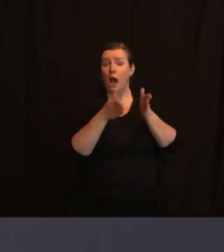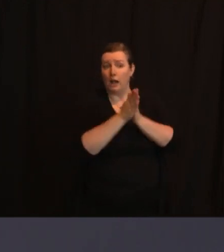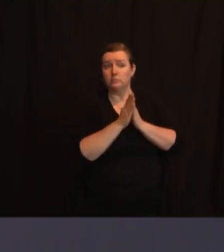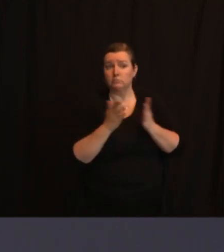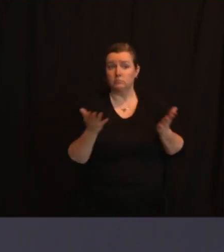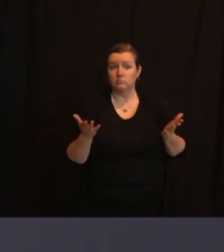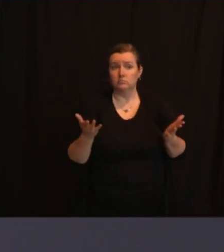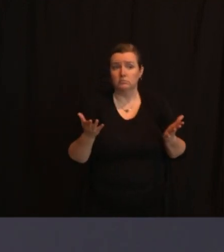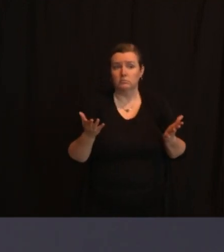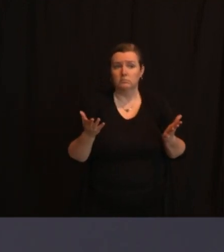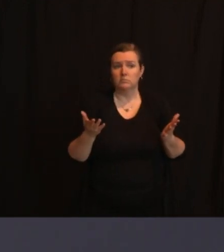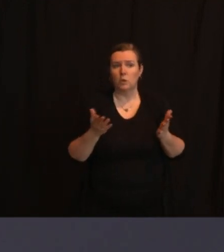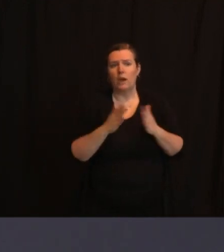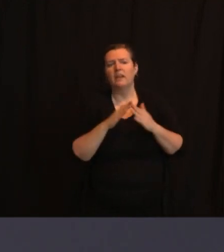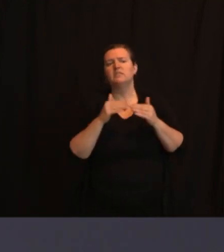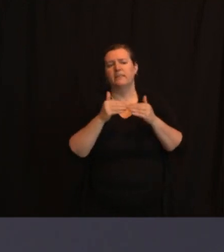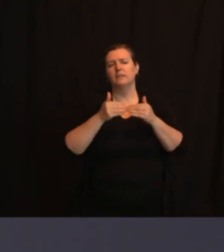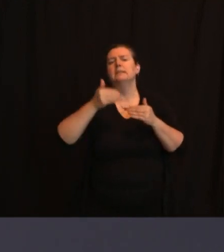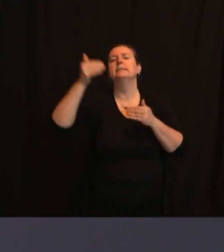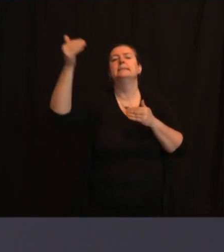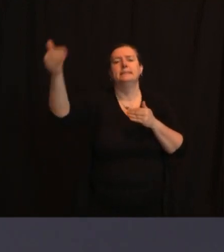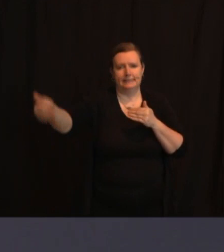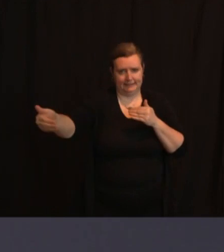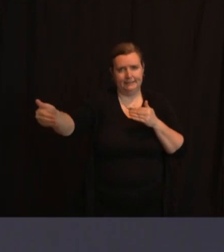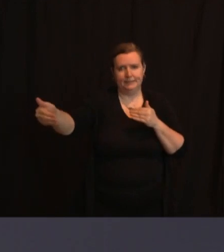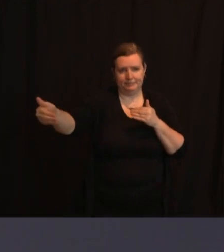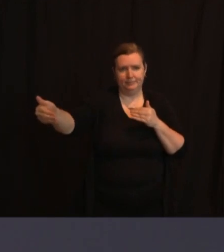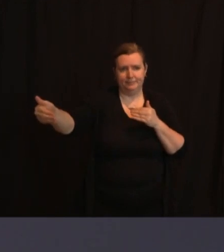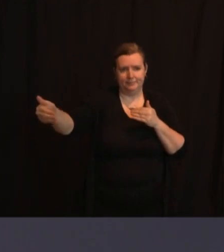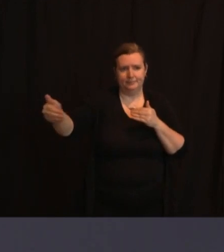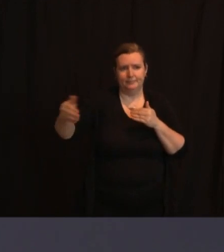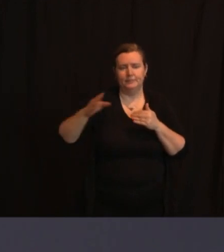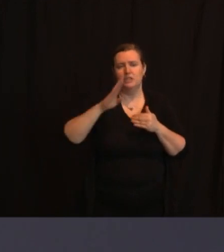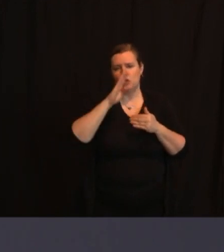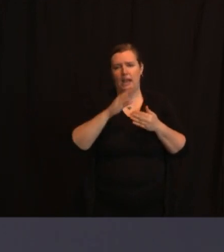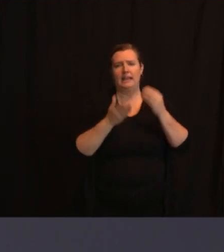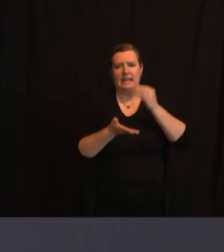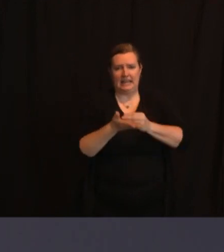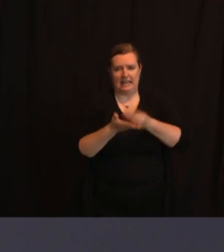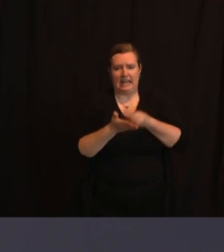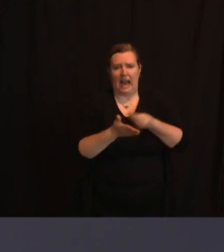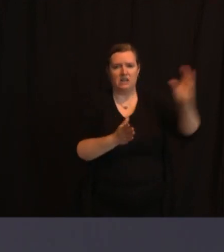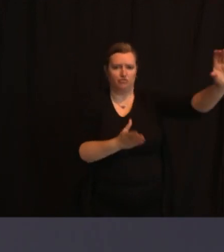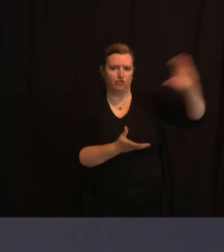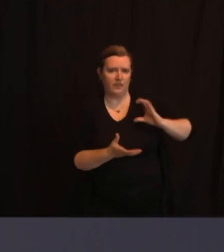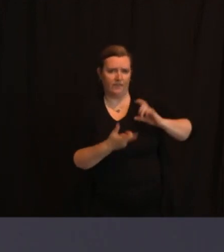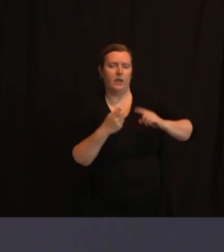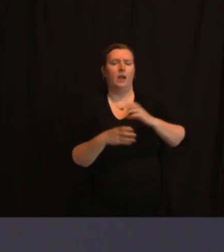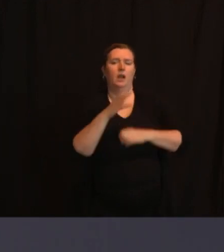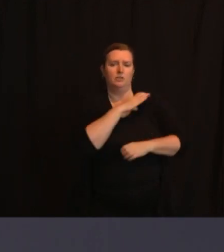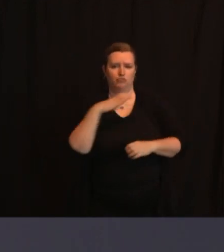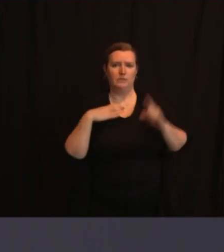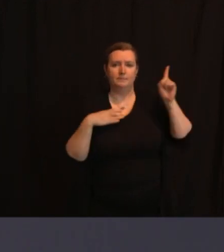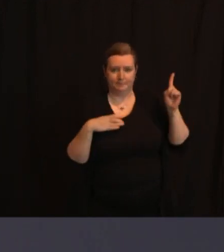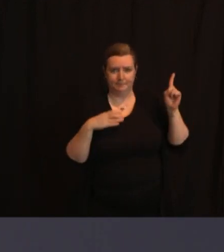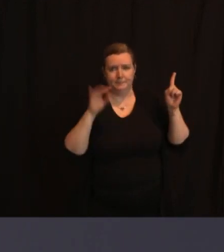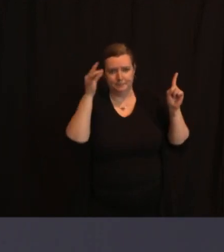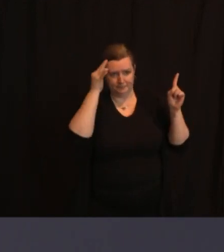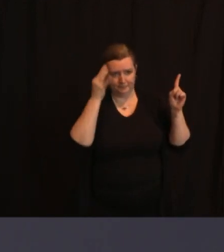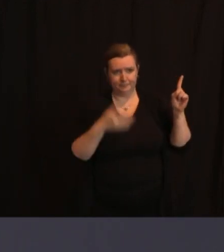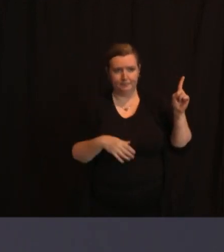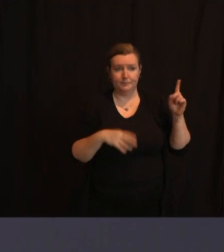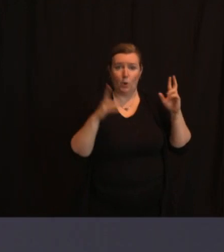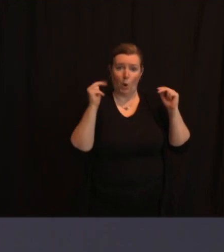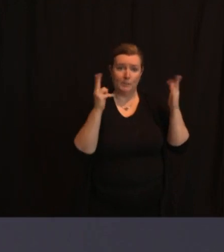the next round of direct cash assistance coming out of Congress and hopefully signed by the President. That's